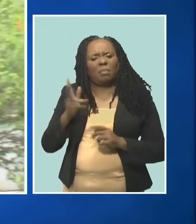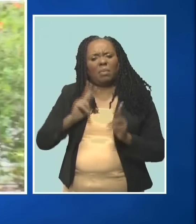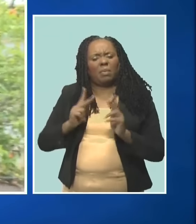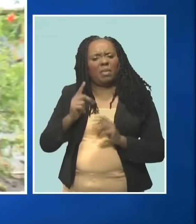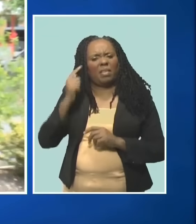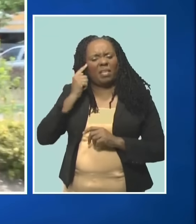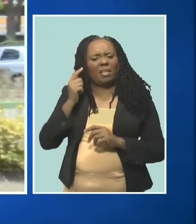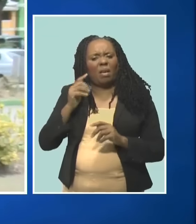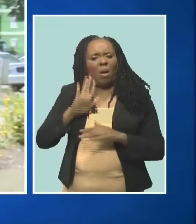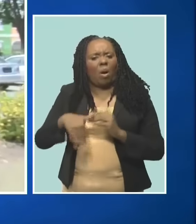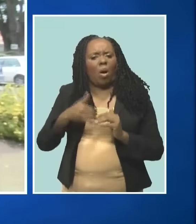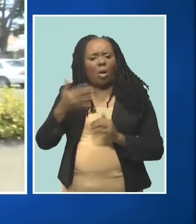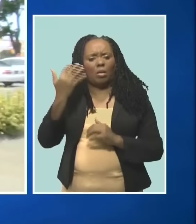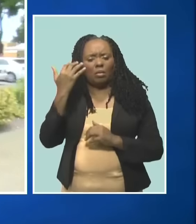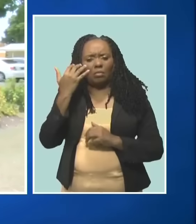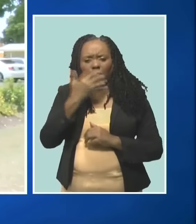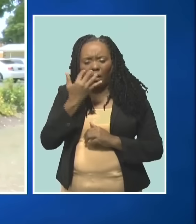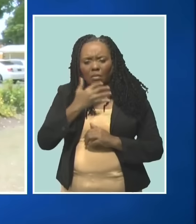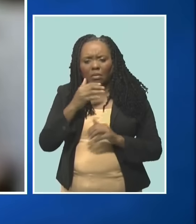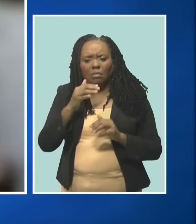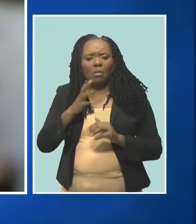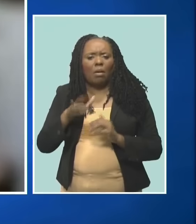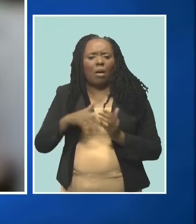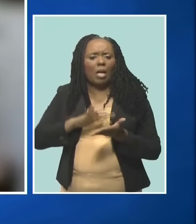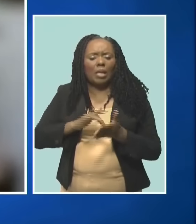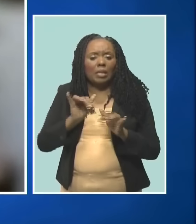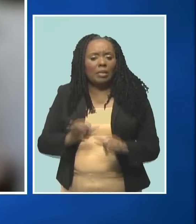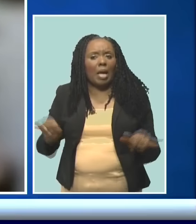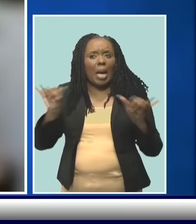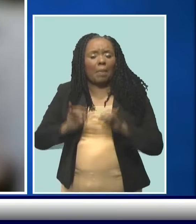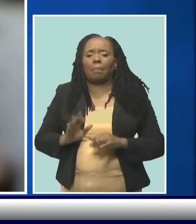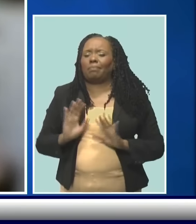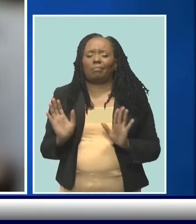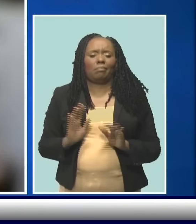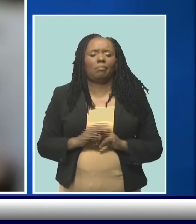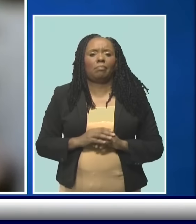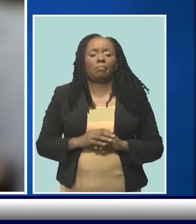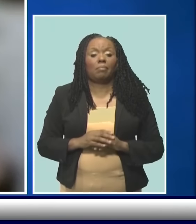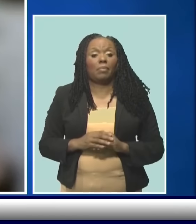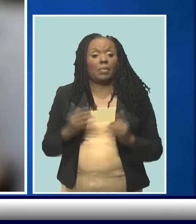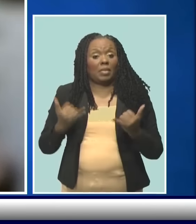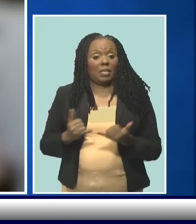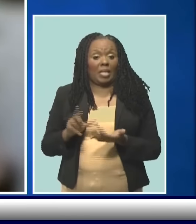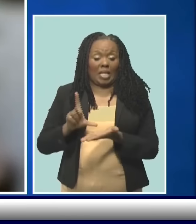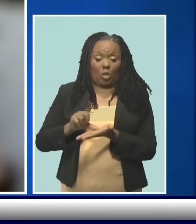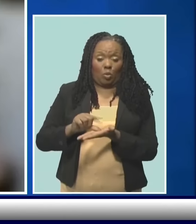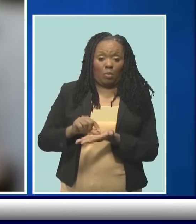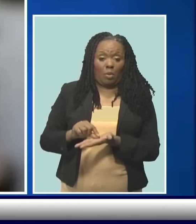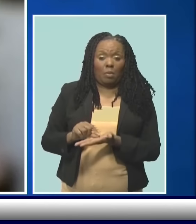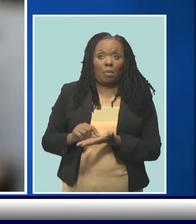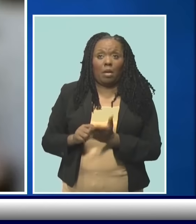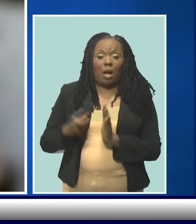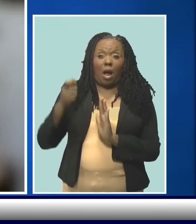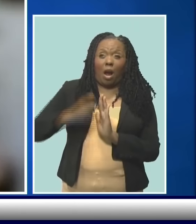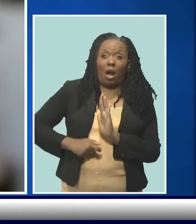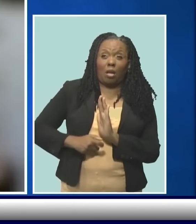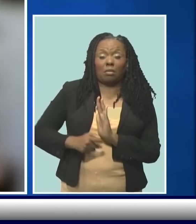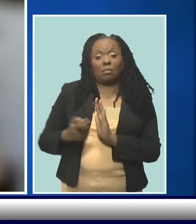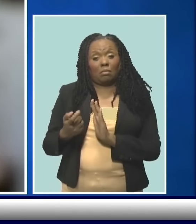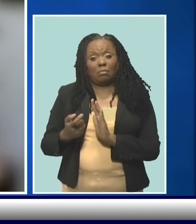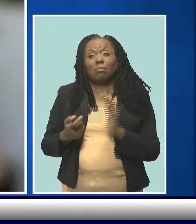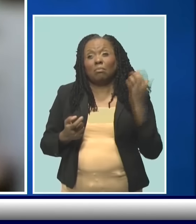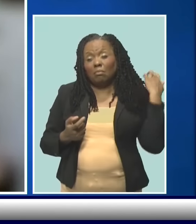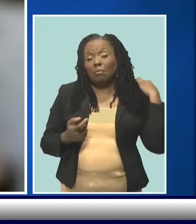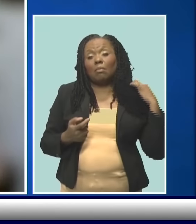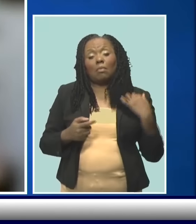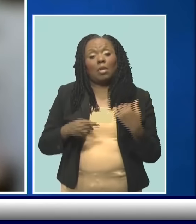all patients. I think a newspaper article today in which there was a concern that specific types of treatment were